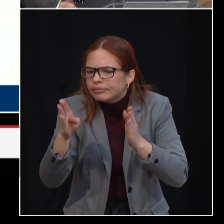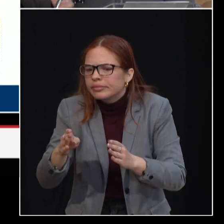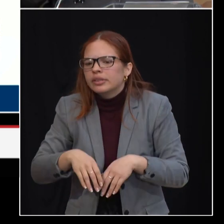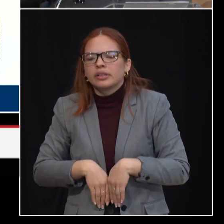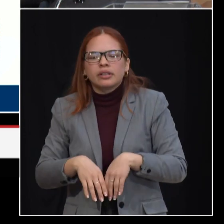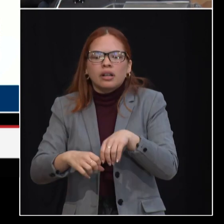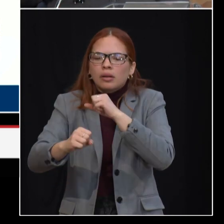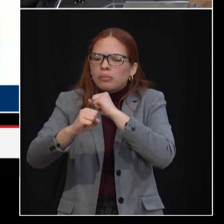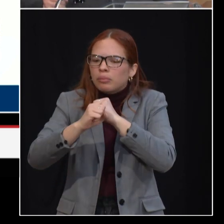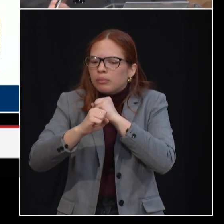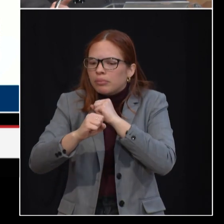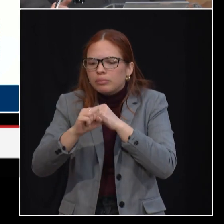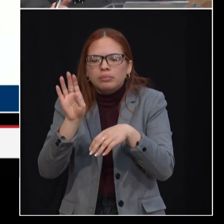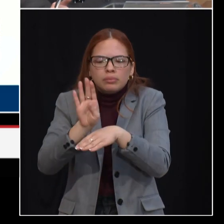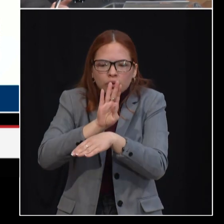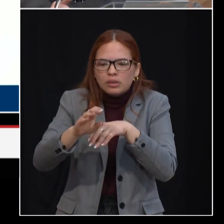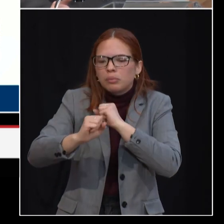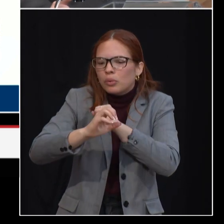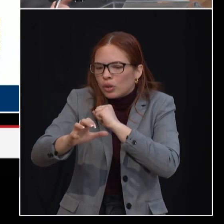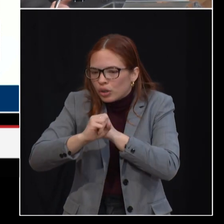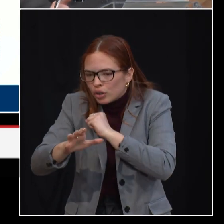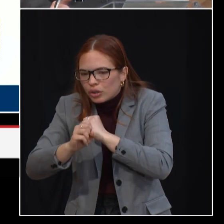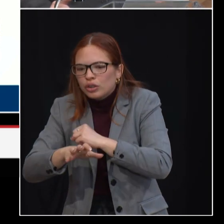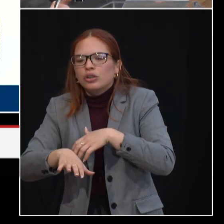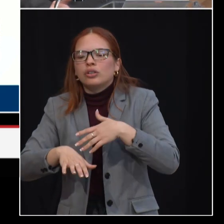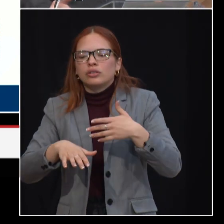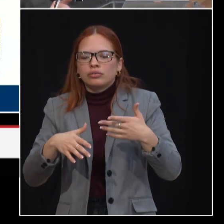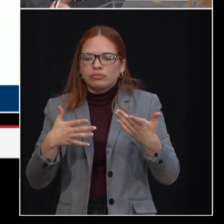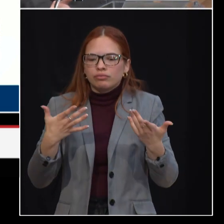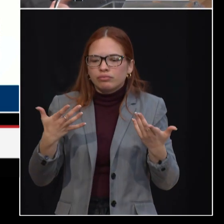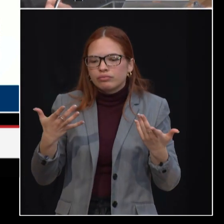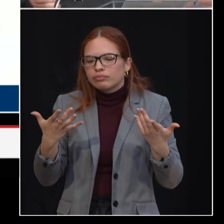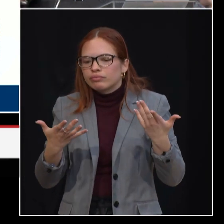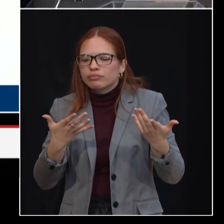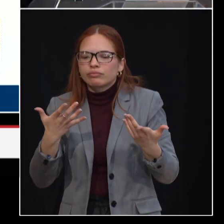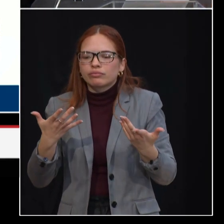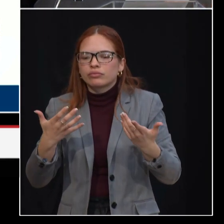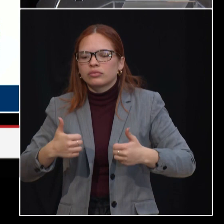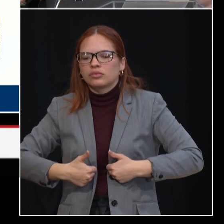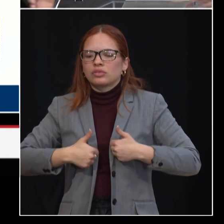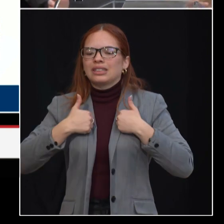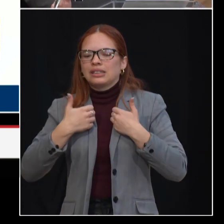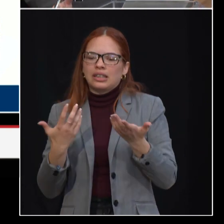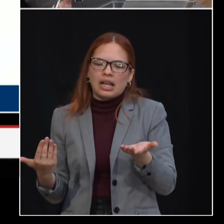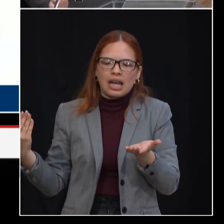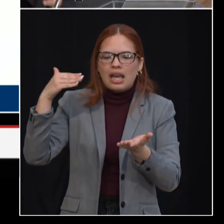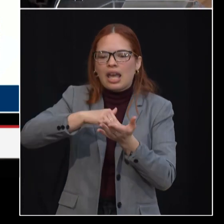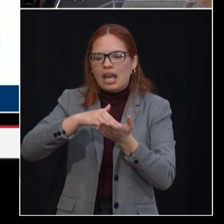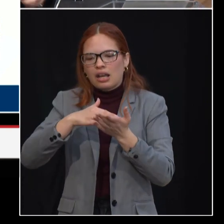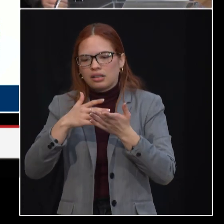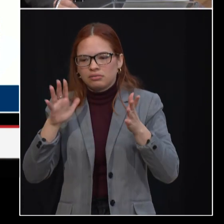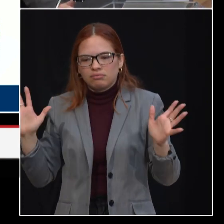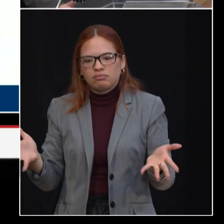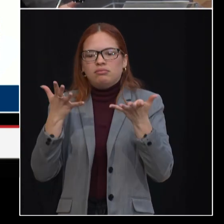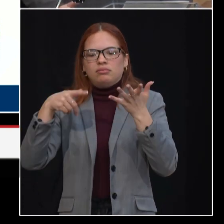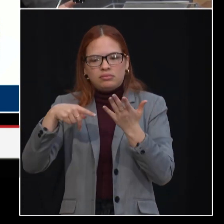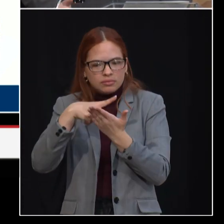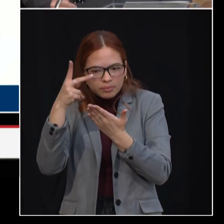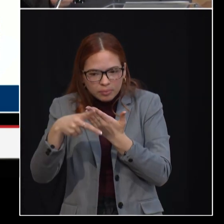has almost 30 main streets across the city and over 30 clean teams, keeping our corridors clean and safe and